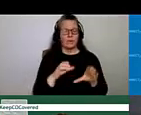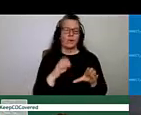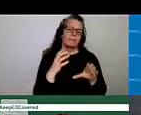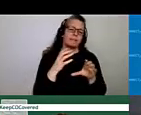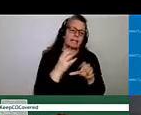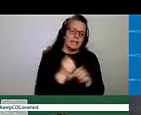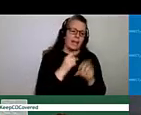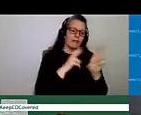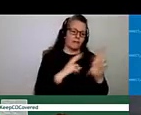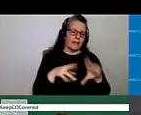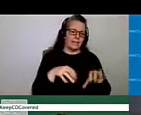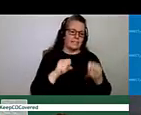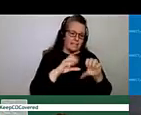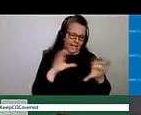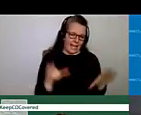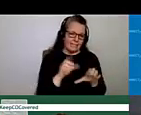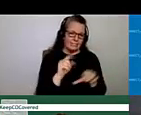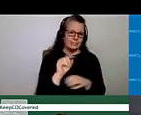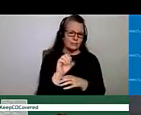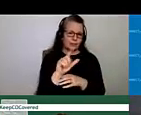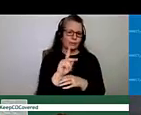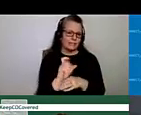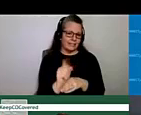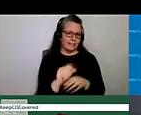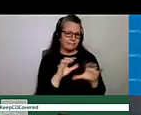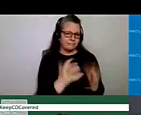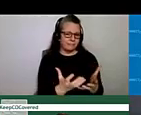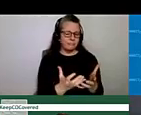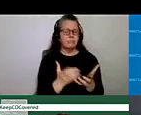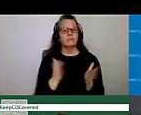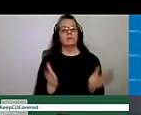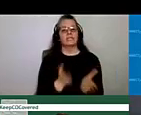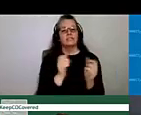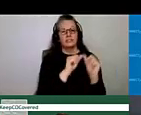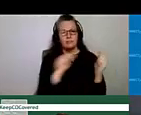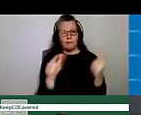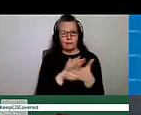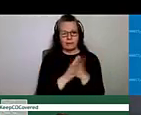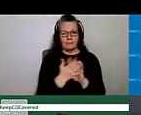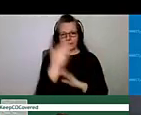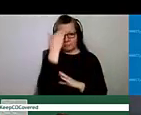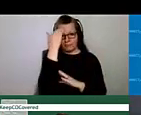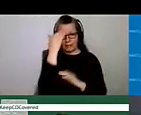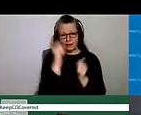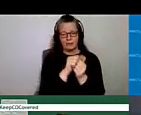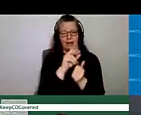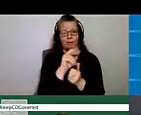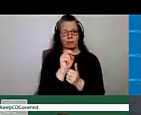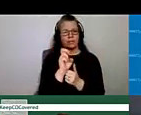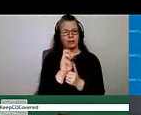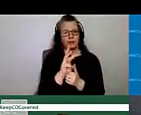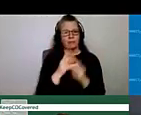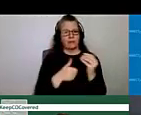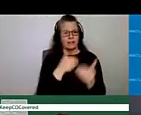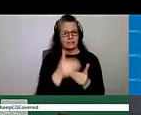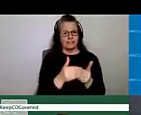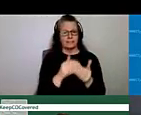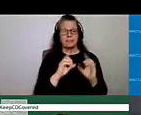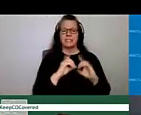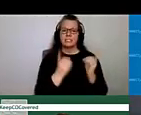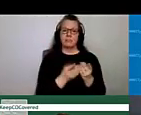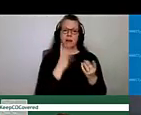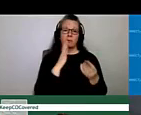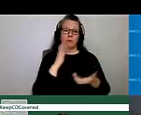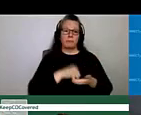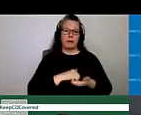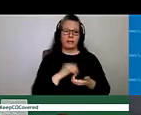action on your toolkit. So I encourage all of you to become familiar with what the renewal process looks like. The department will be partnering,